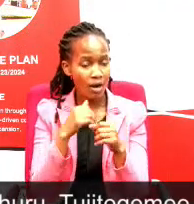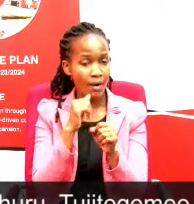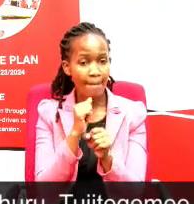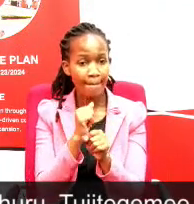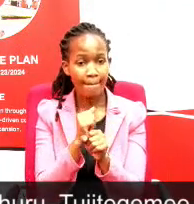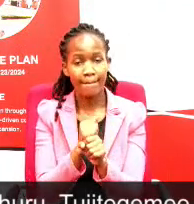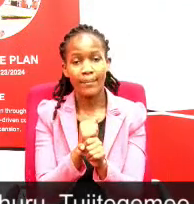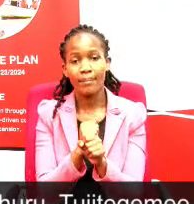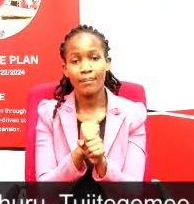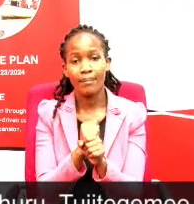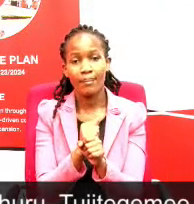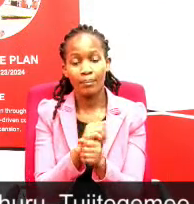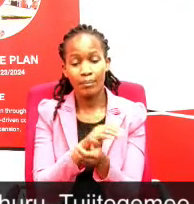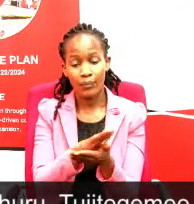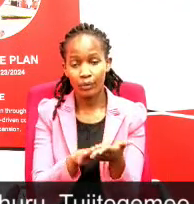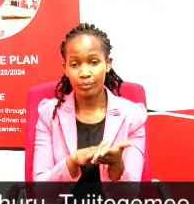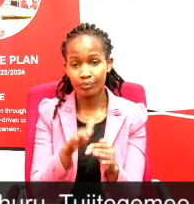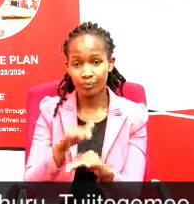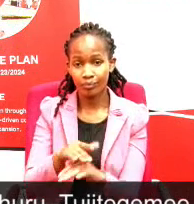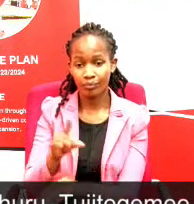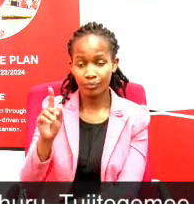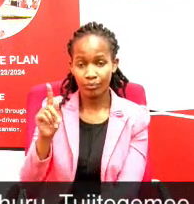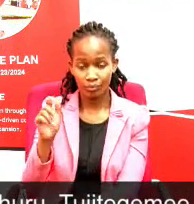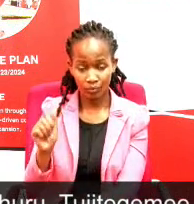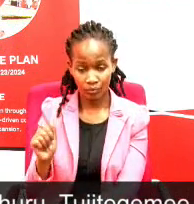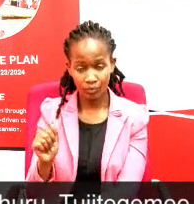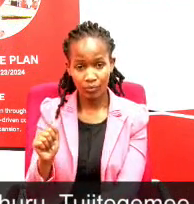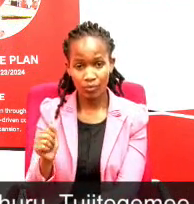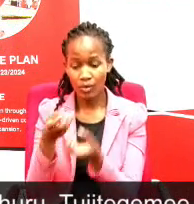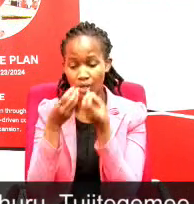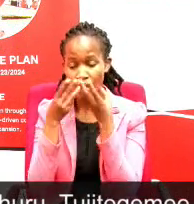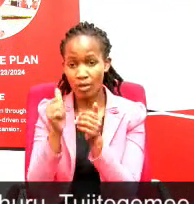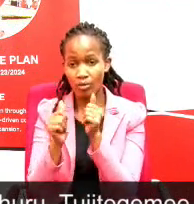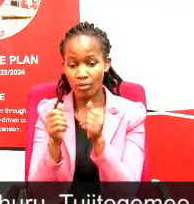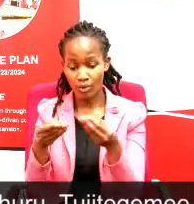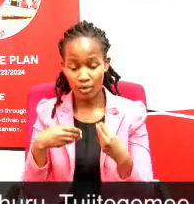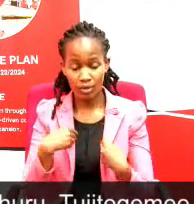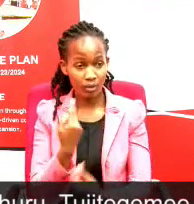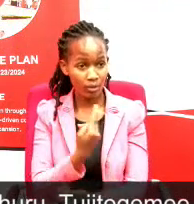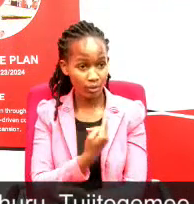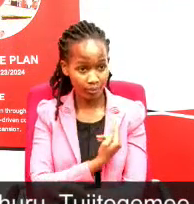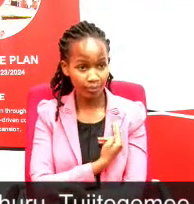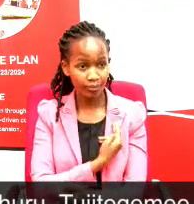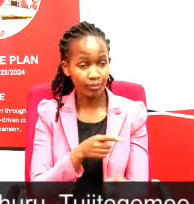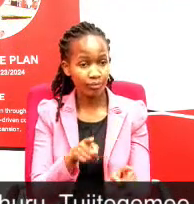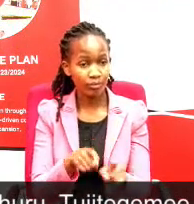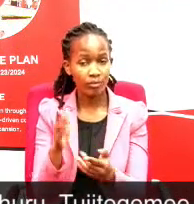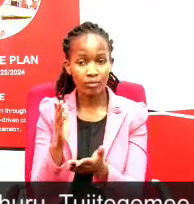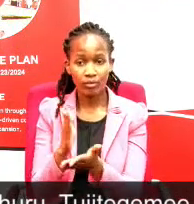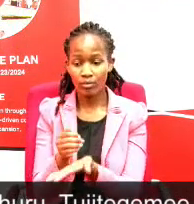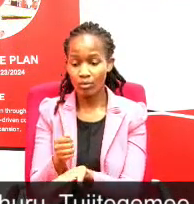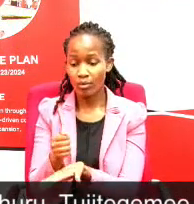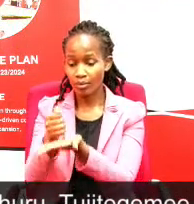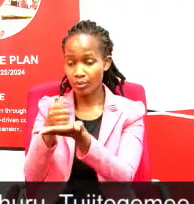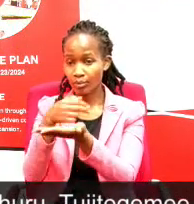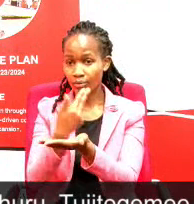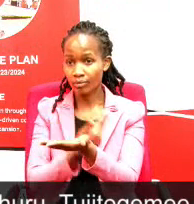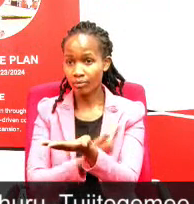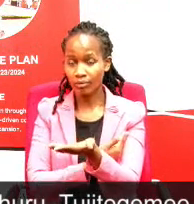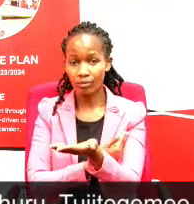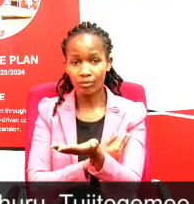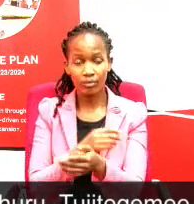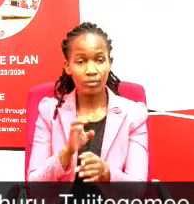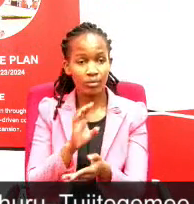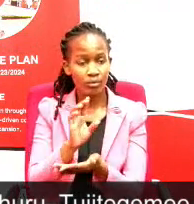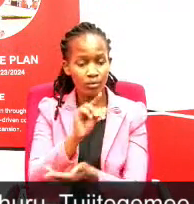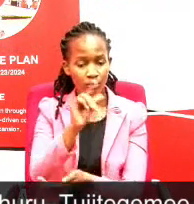based on data. So whatever we are doing based on the information that is given to us. And really, it has really assisted us, like this Central